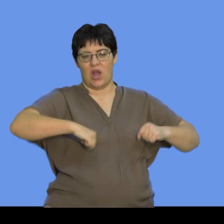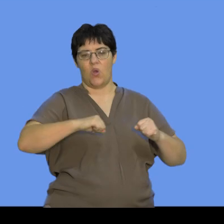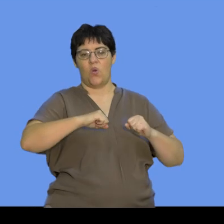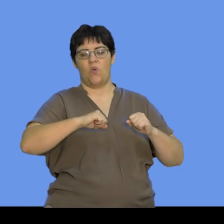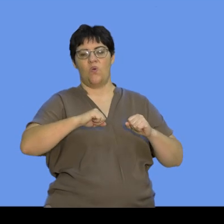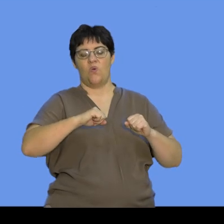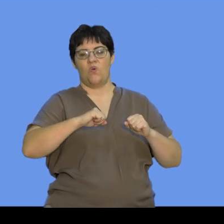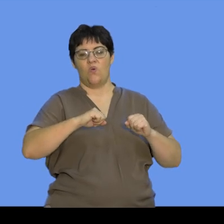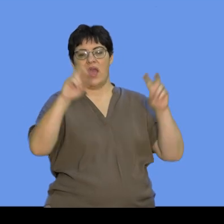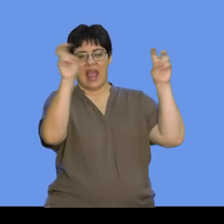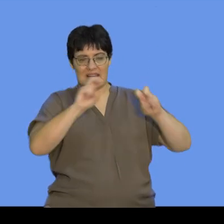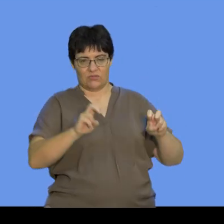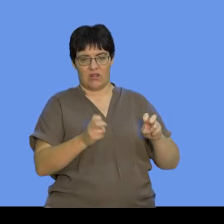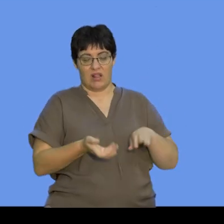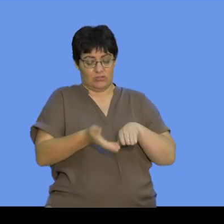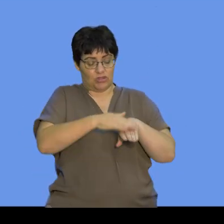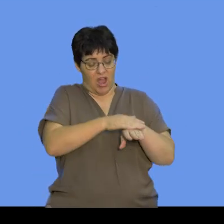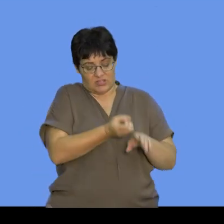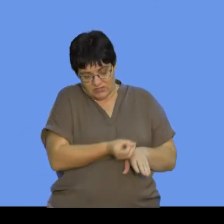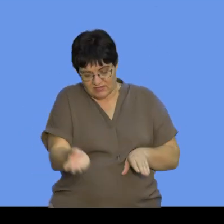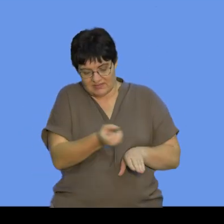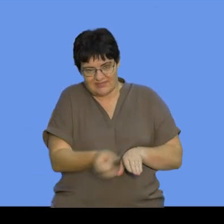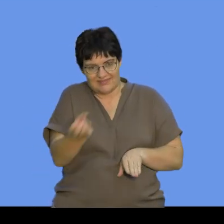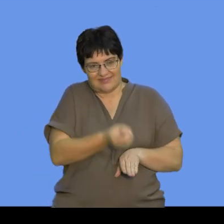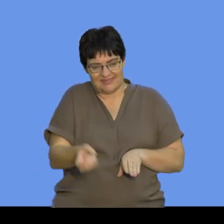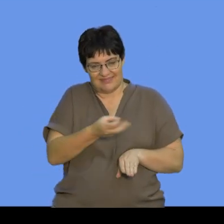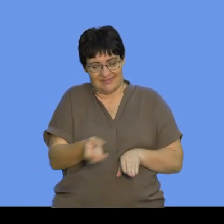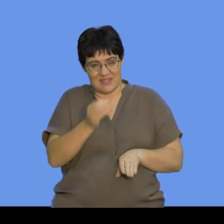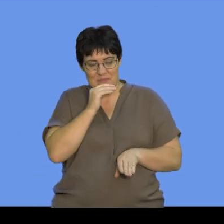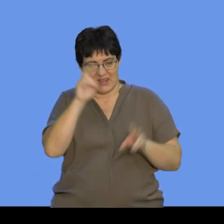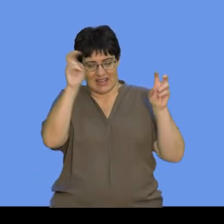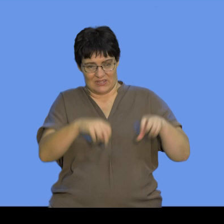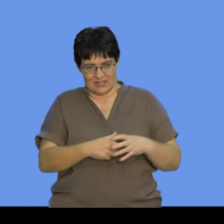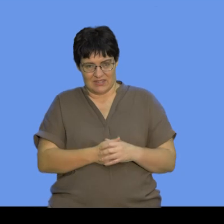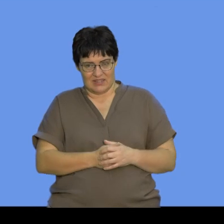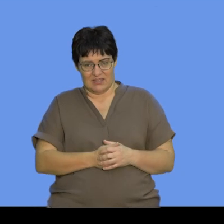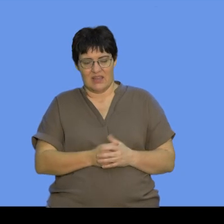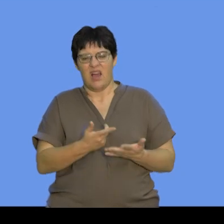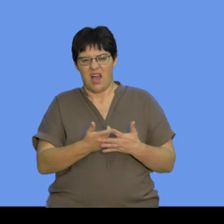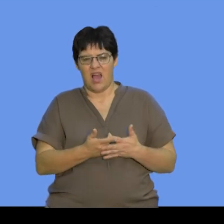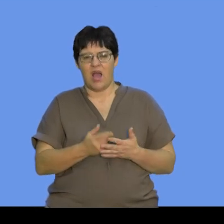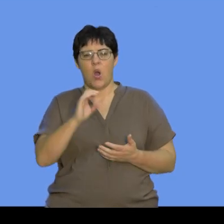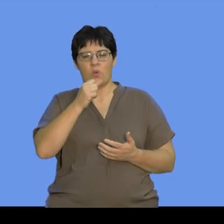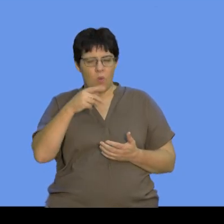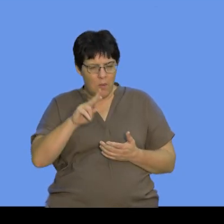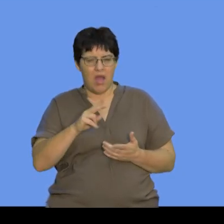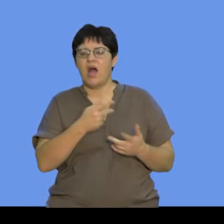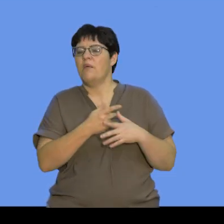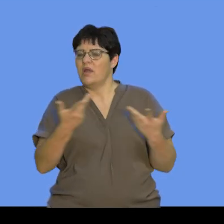to pass it, which is your electricity. Okay, so copper wires are commonly used in wiring. Why is it